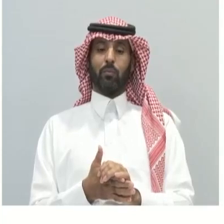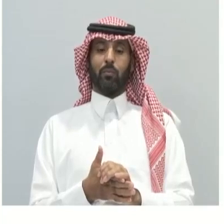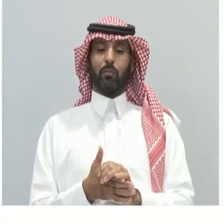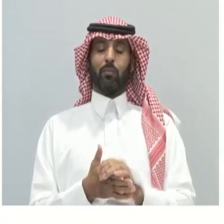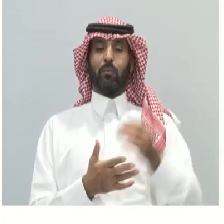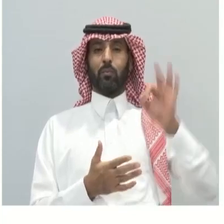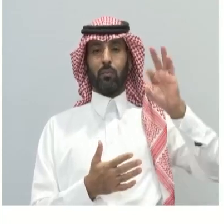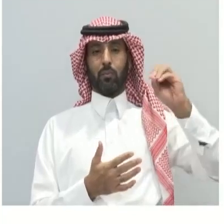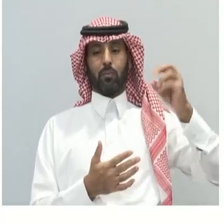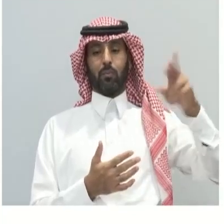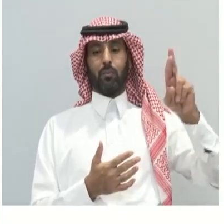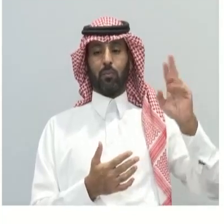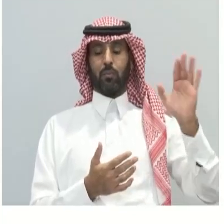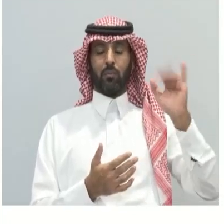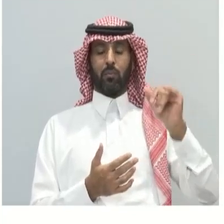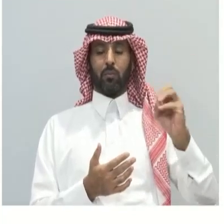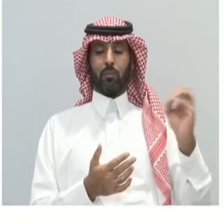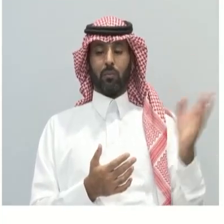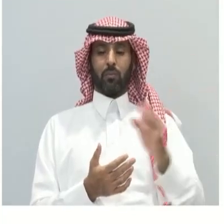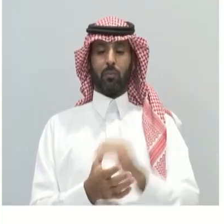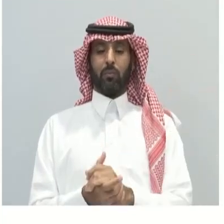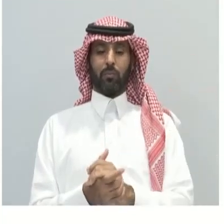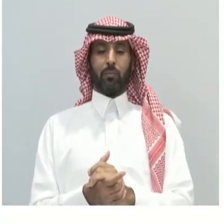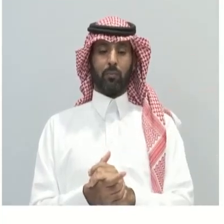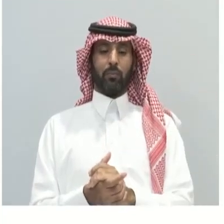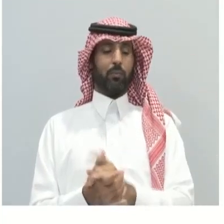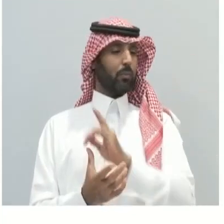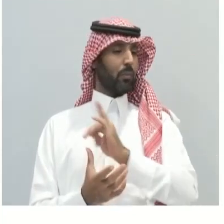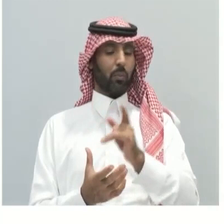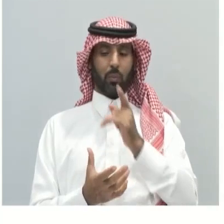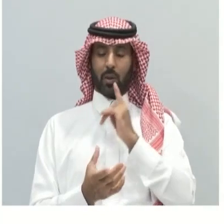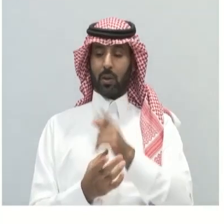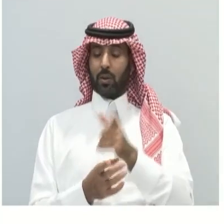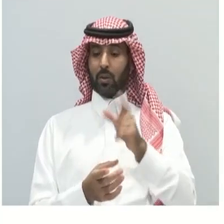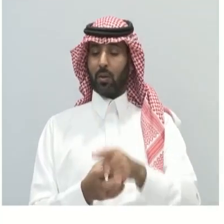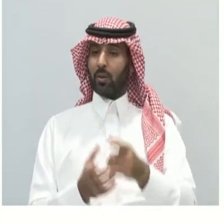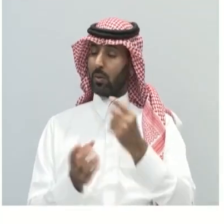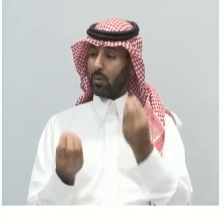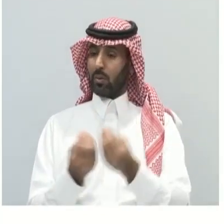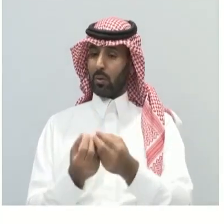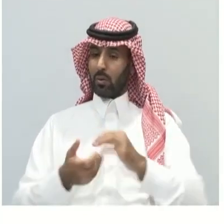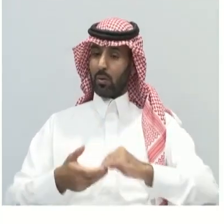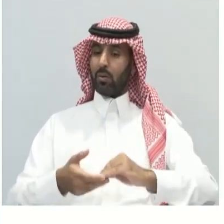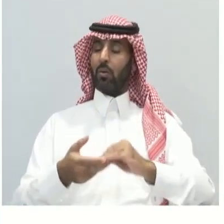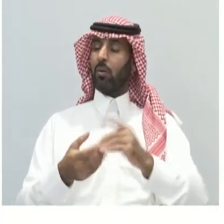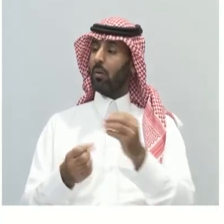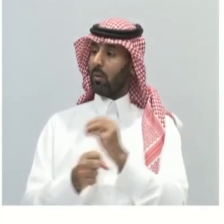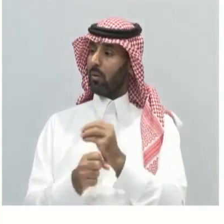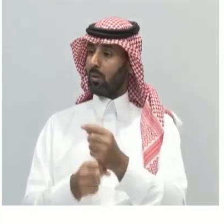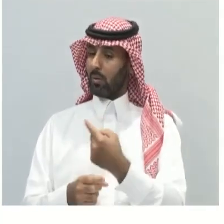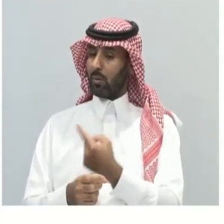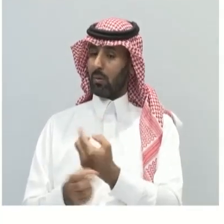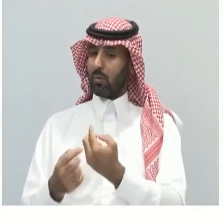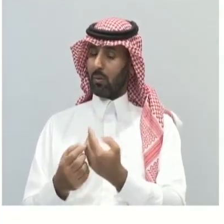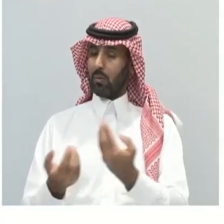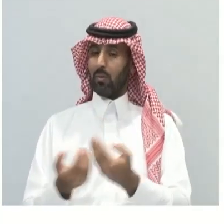Excellent. For you. Not to you. For you. No one else offered. I know it's not fair. It